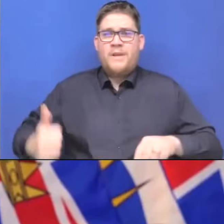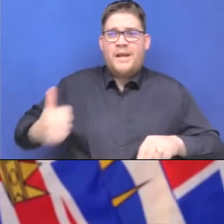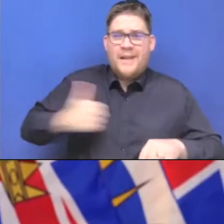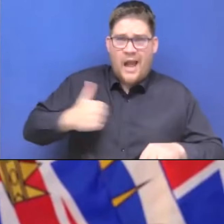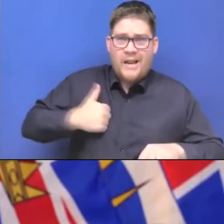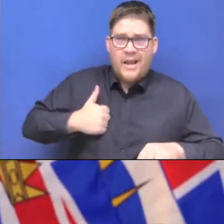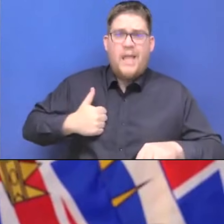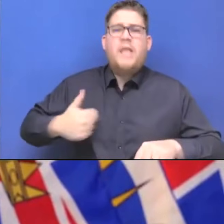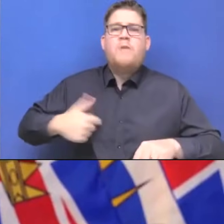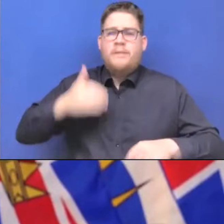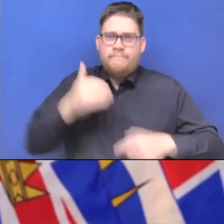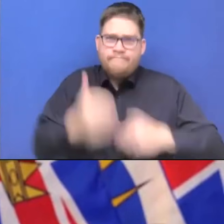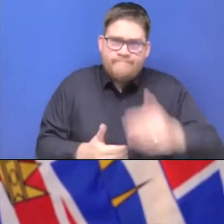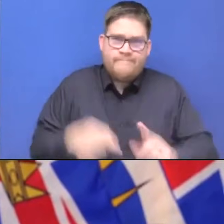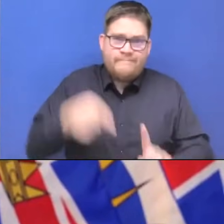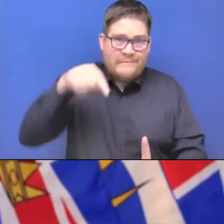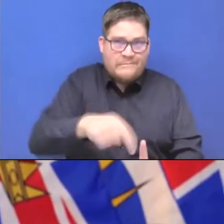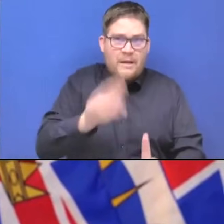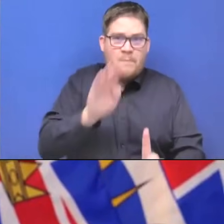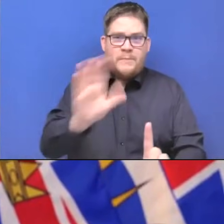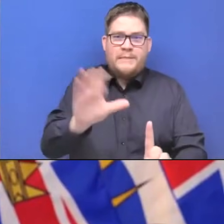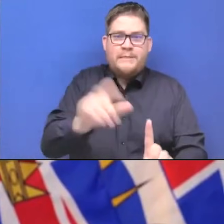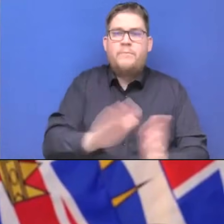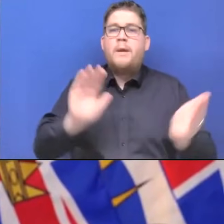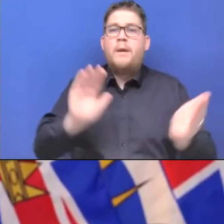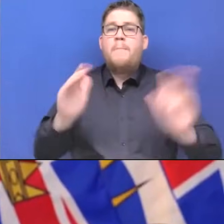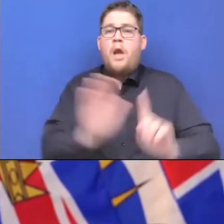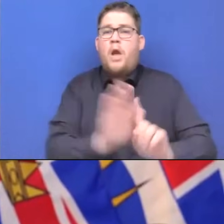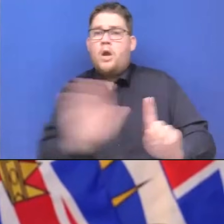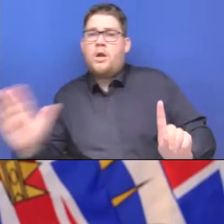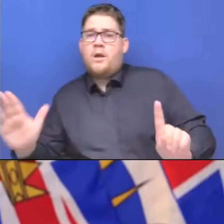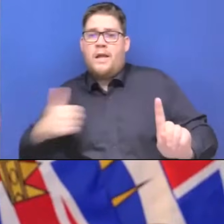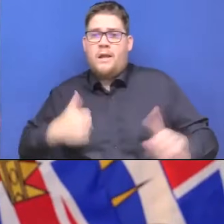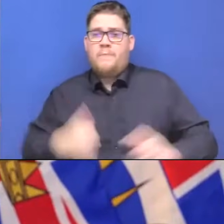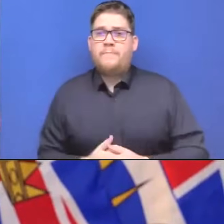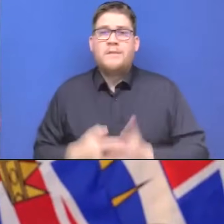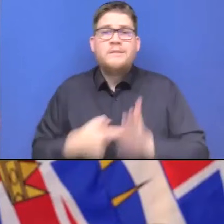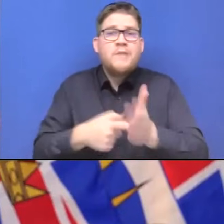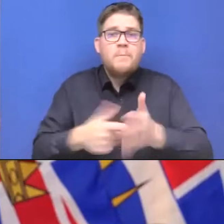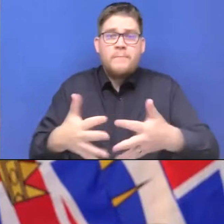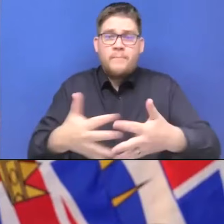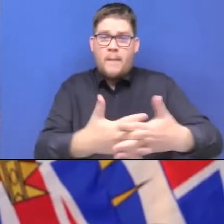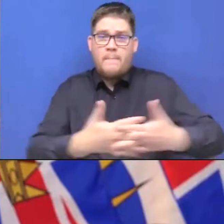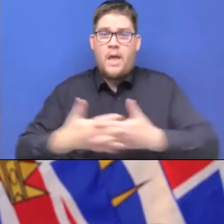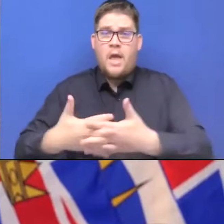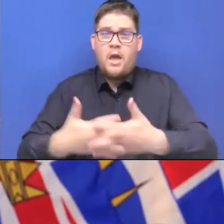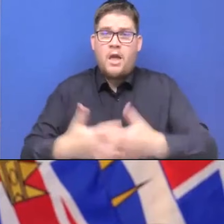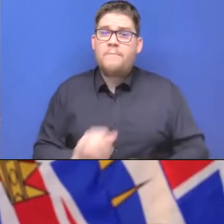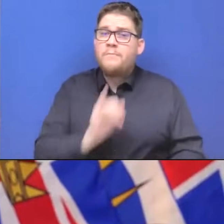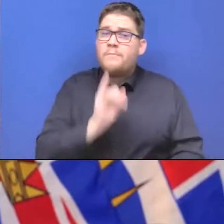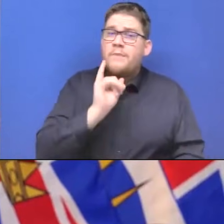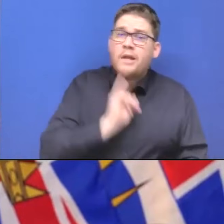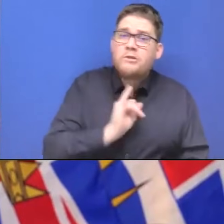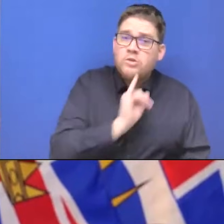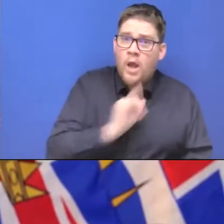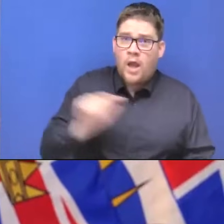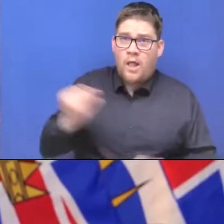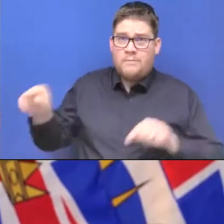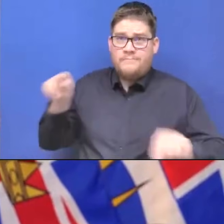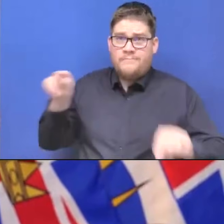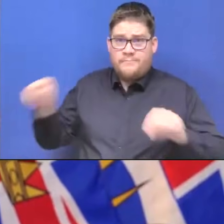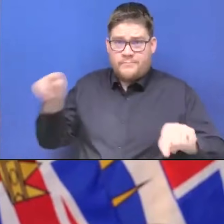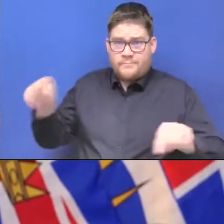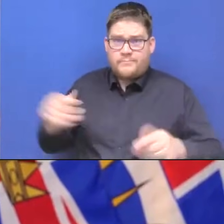in BC. For example, the approach taken in the United States and in Israel, which we're watching very carefully, they went with a very